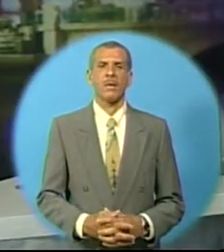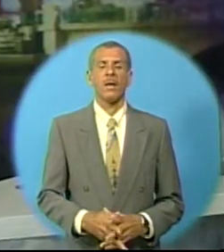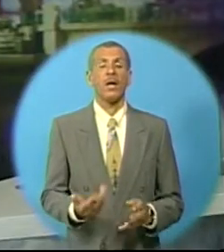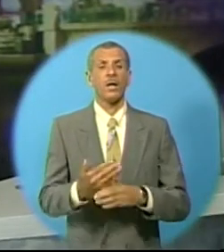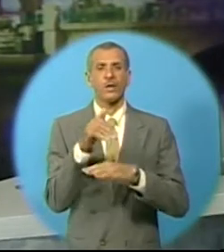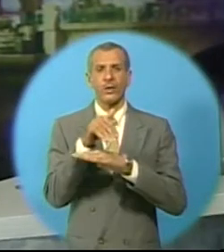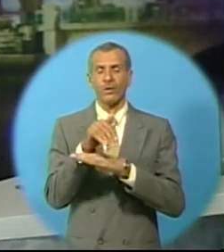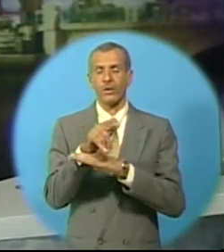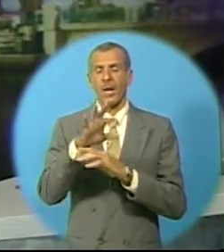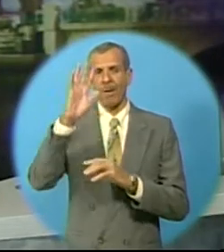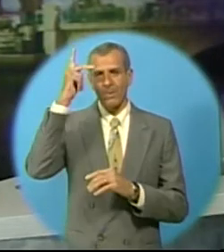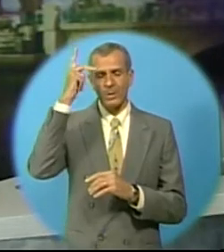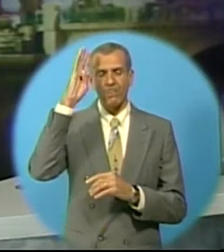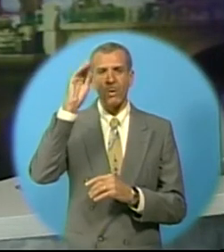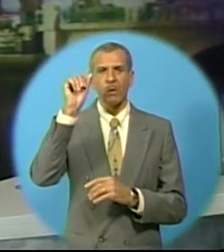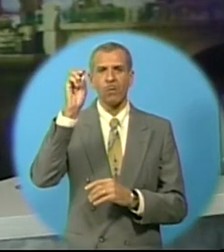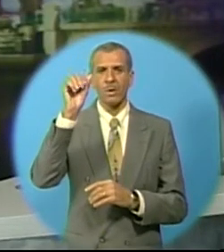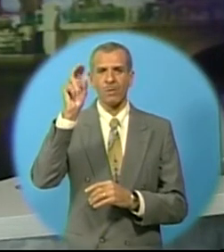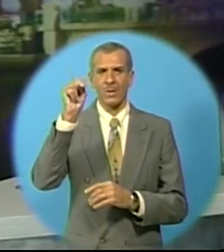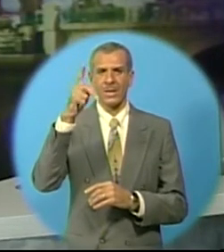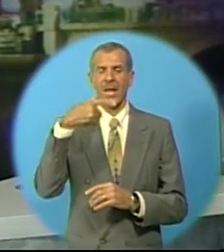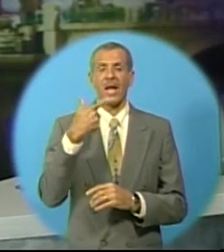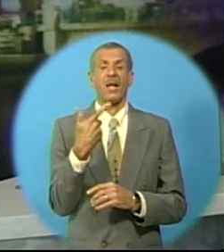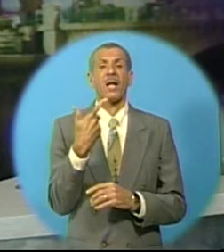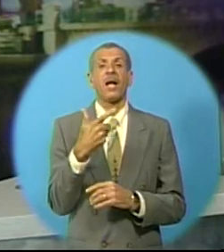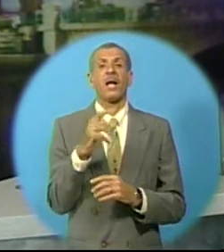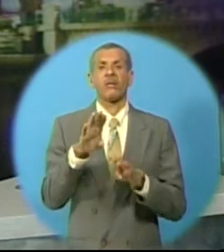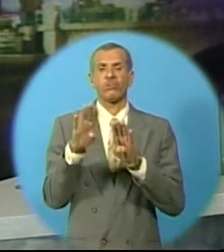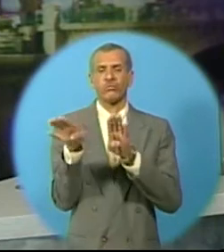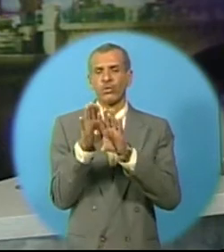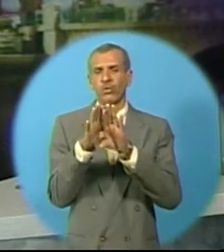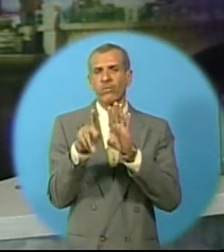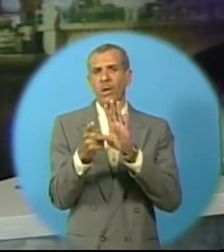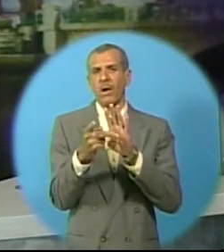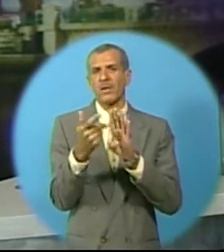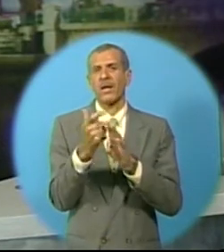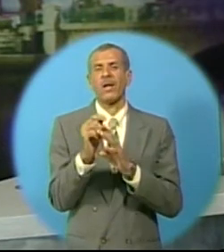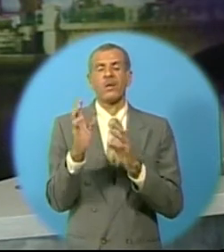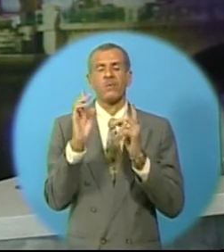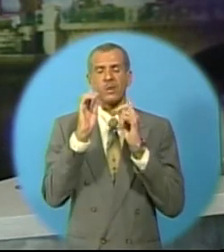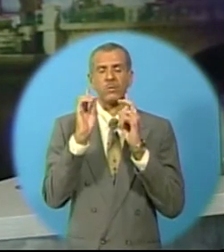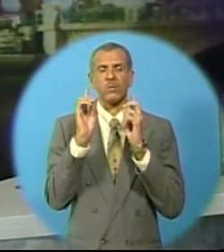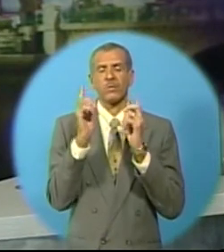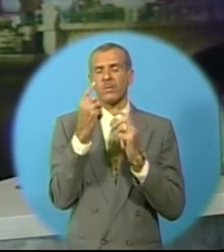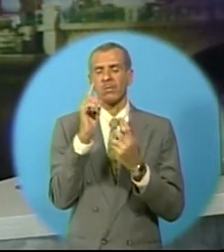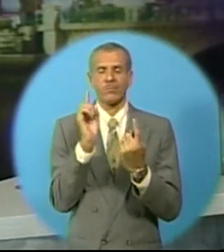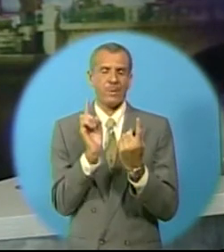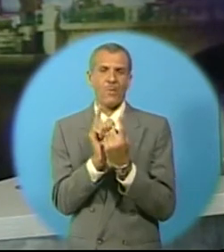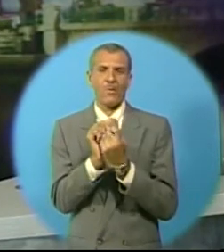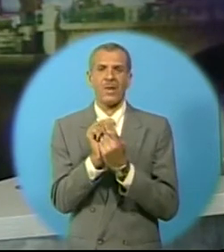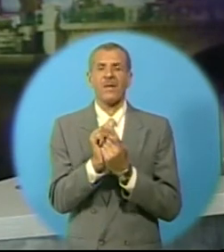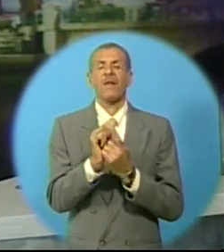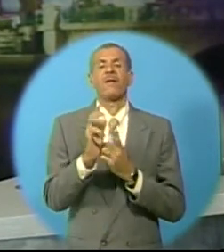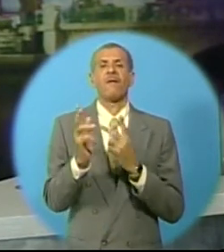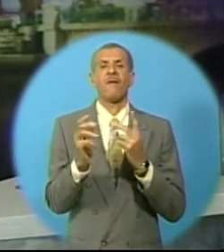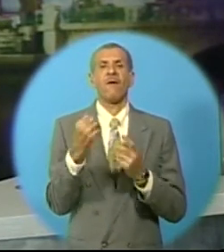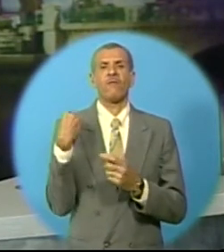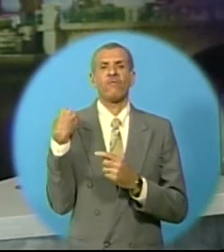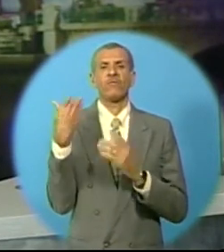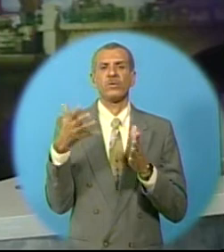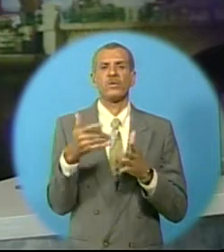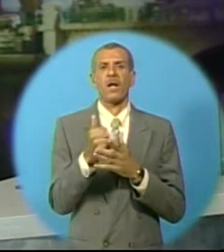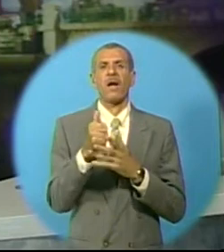A very good evening to you. I'm Pearson Bowen. A locked auditorium greeted National Union of Public Workers officials when they tried to meet with their